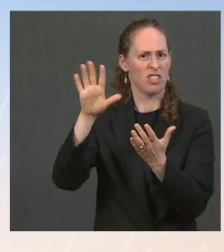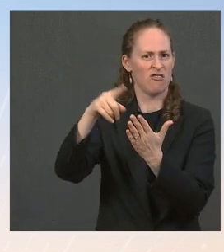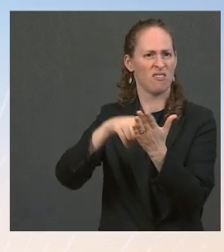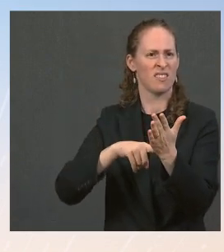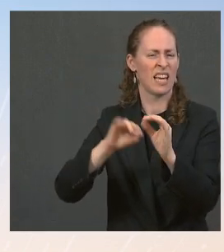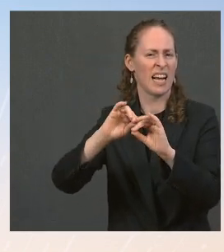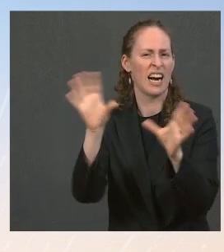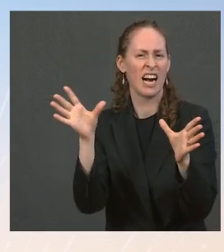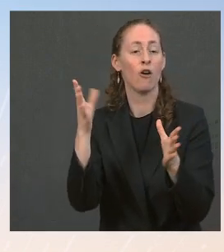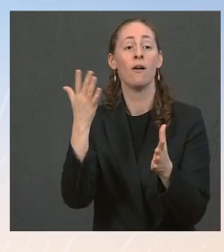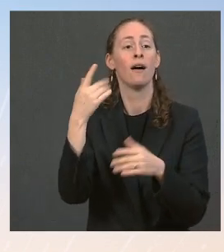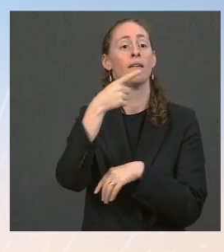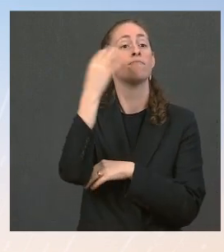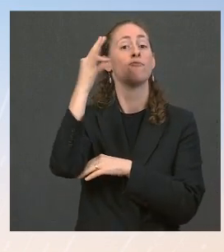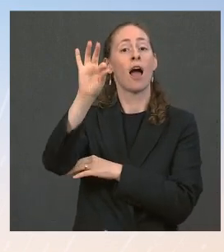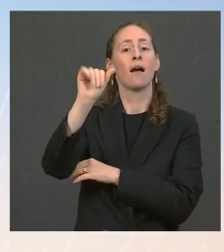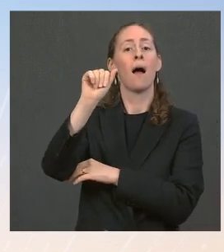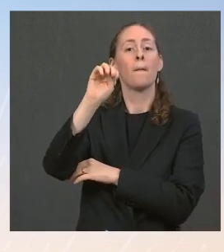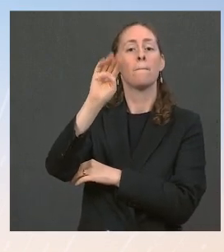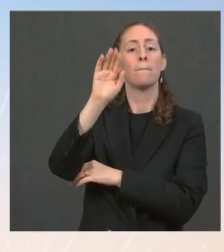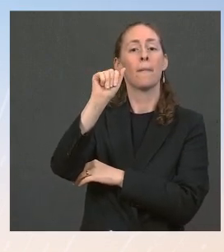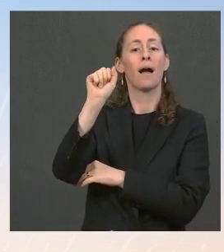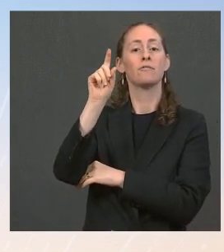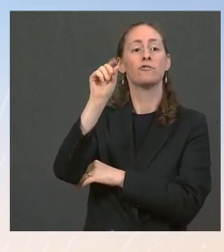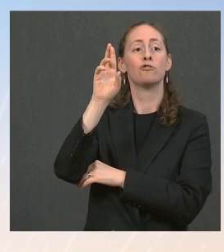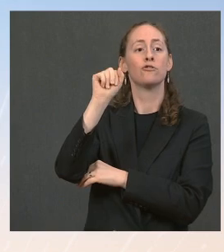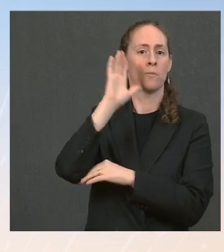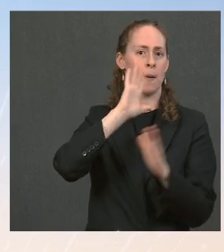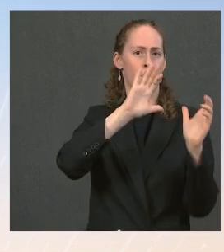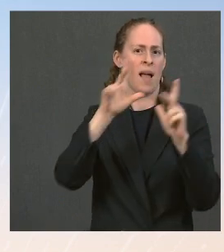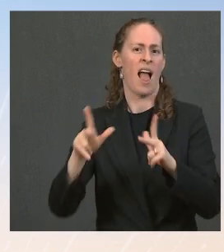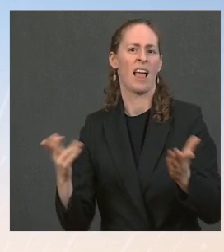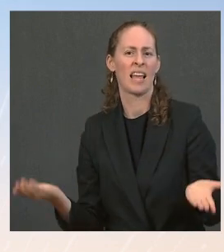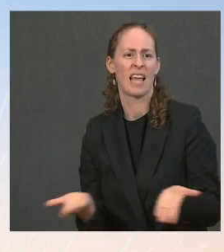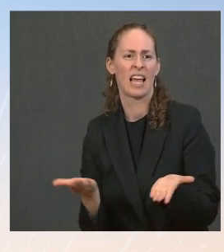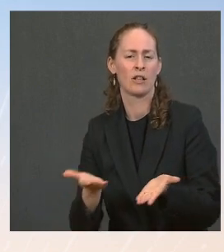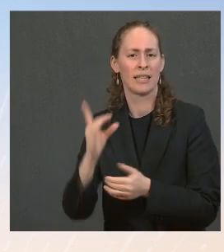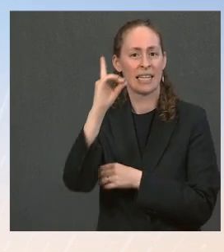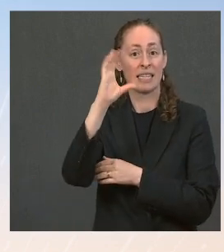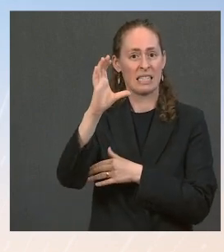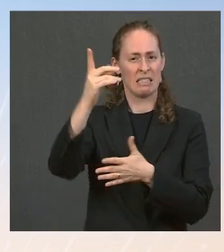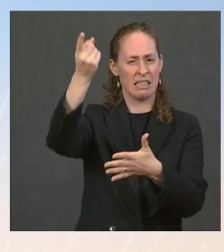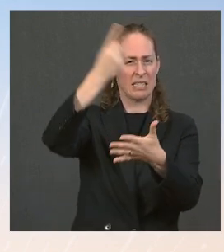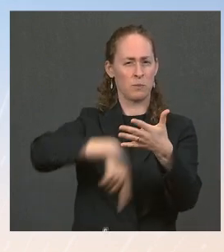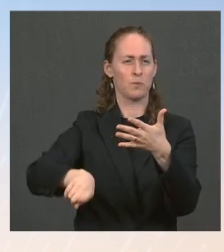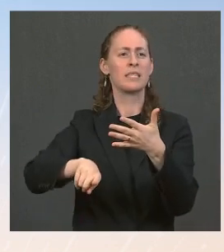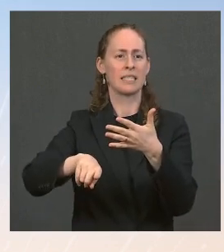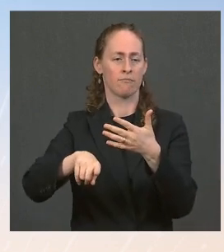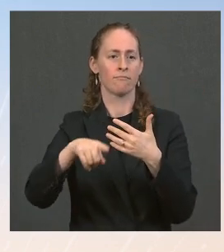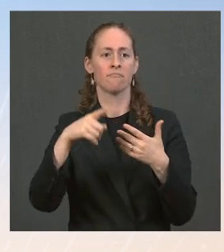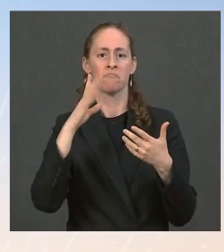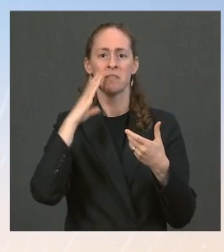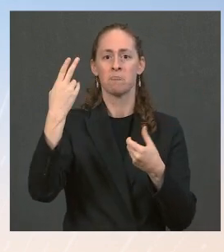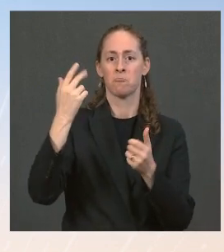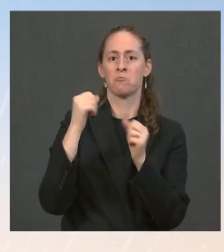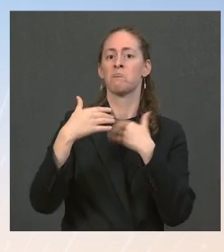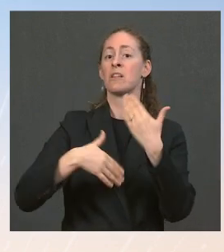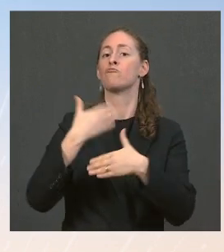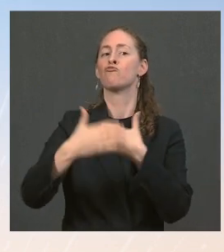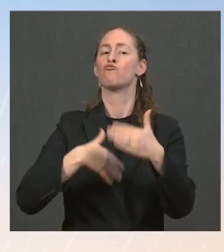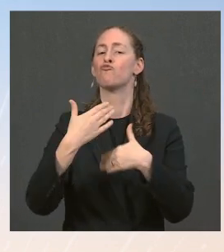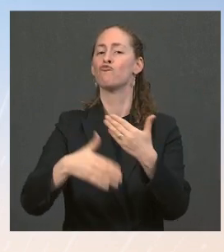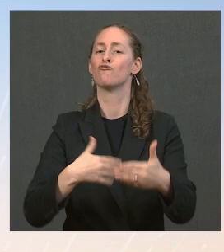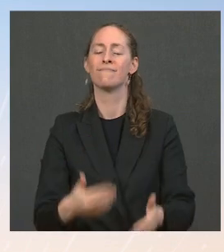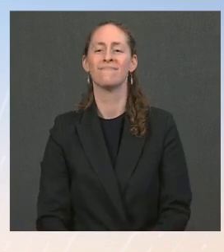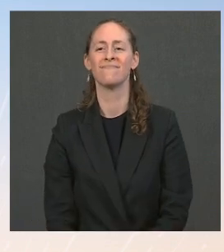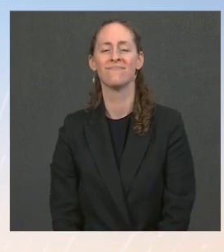next week, and he will then start intensive work with U.S. officials. So that will be part of the ongoing next steps that we go from here. And as we